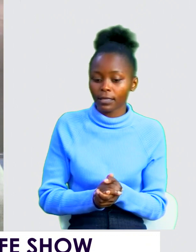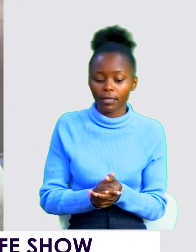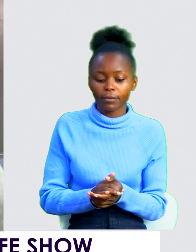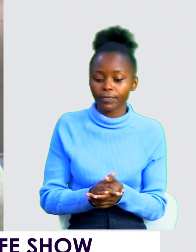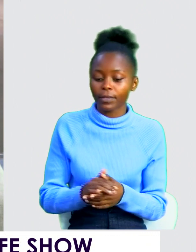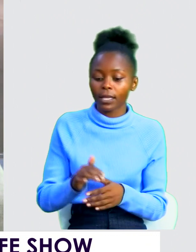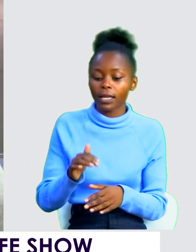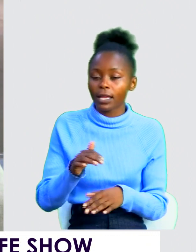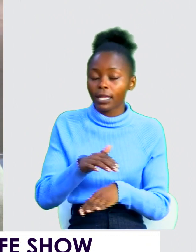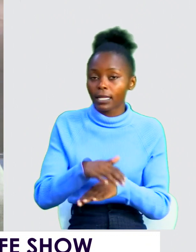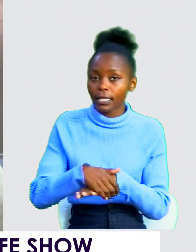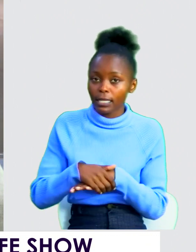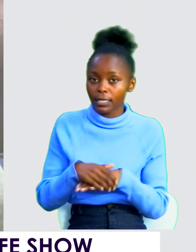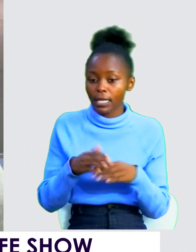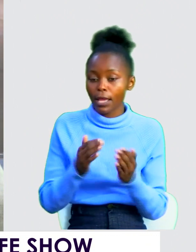fisherman.